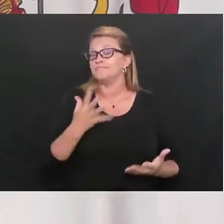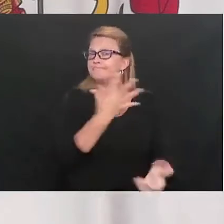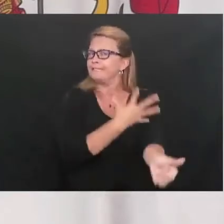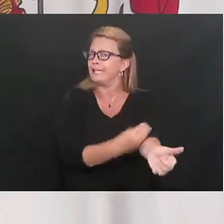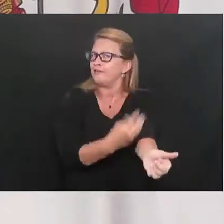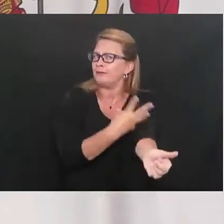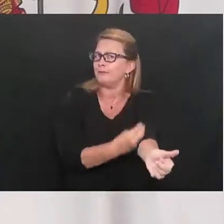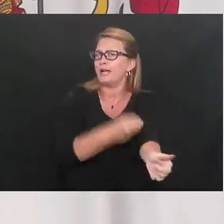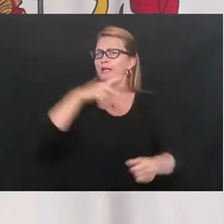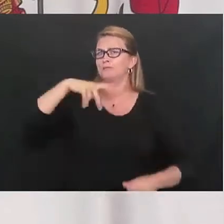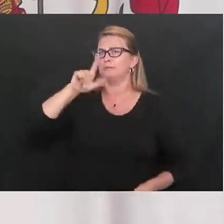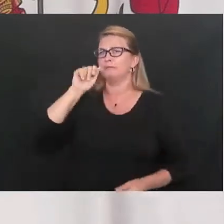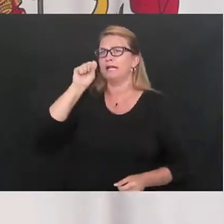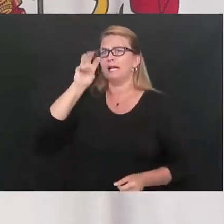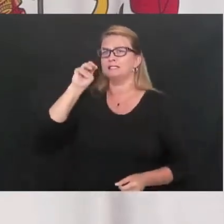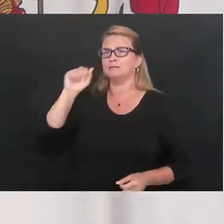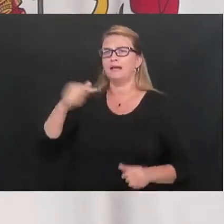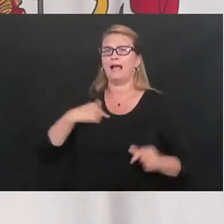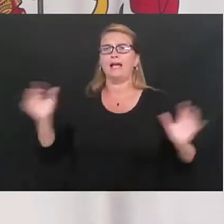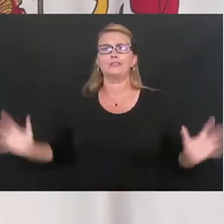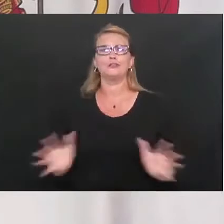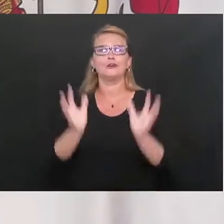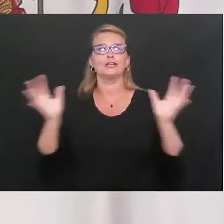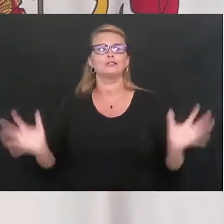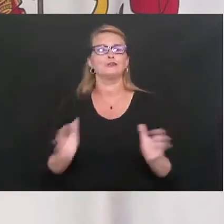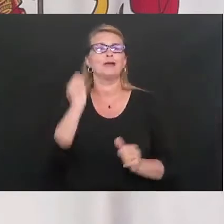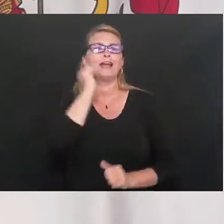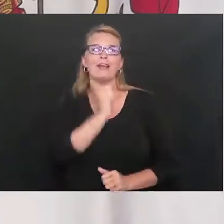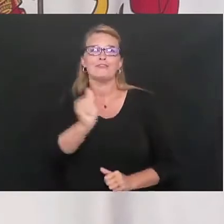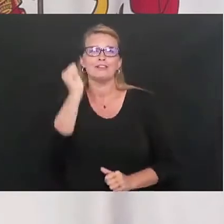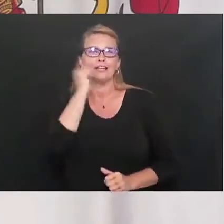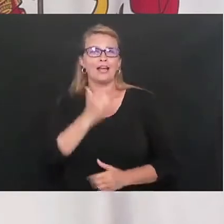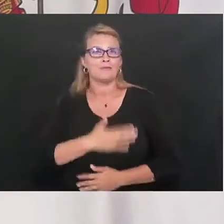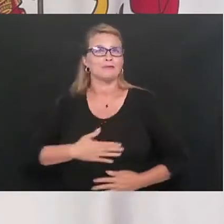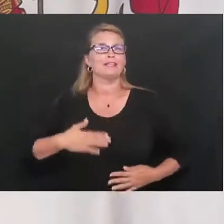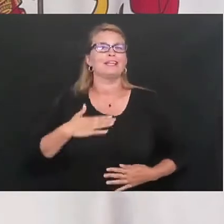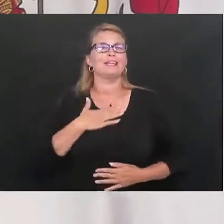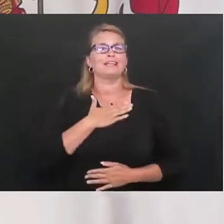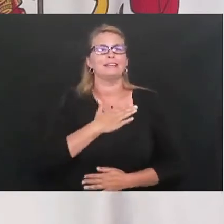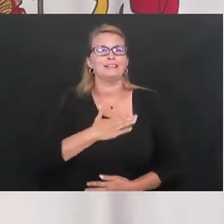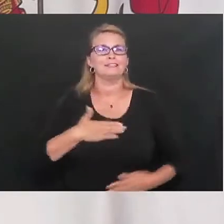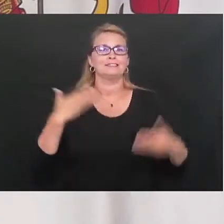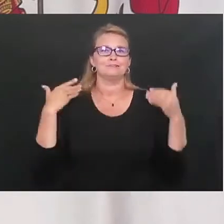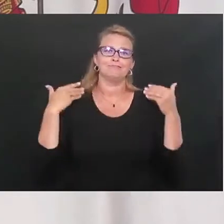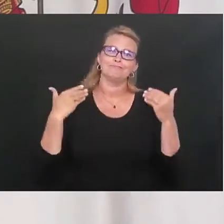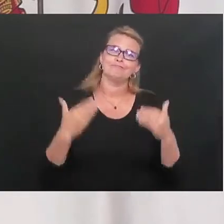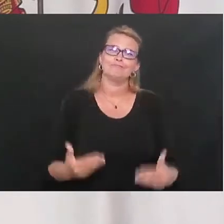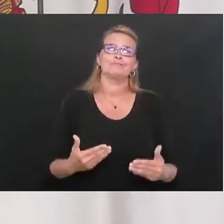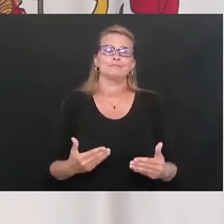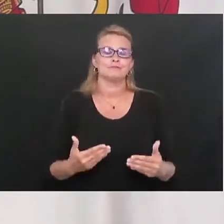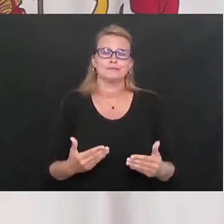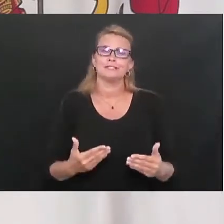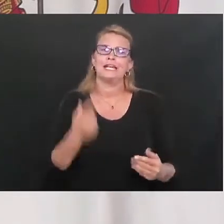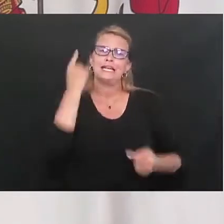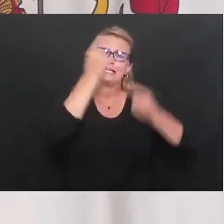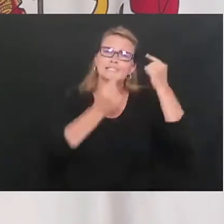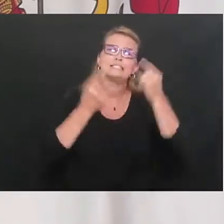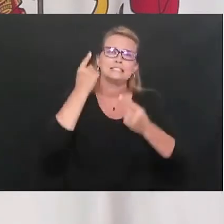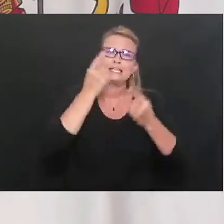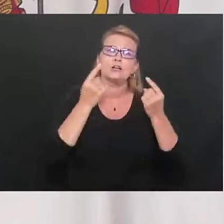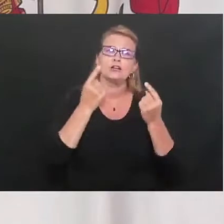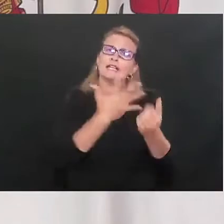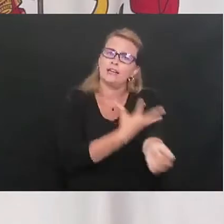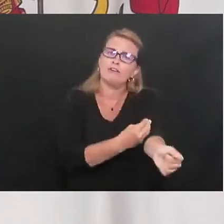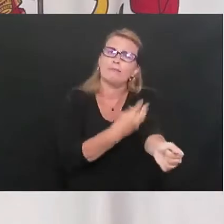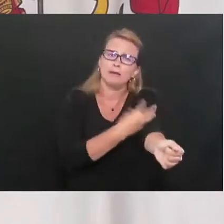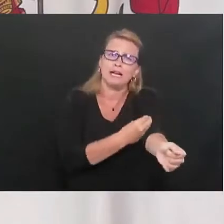and plasma, I encourage you every day about that. Please, at least consider it, especially if